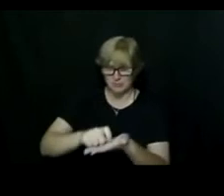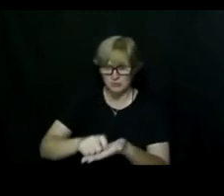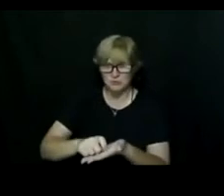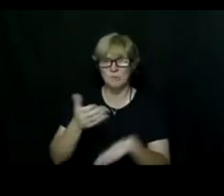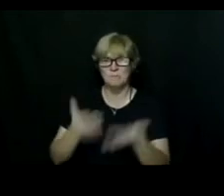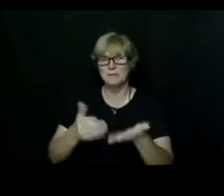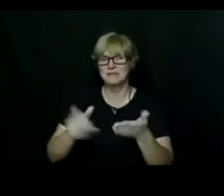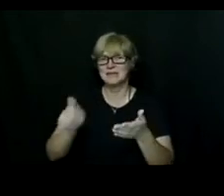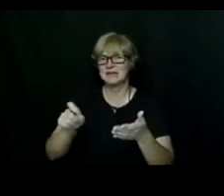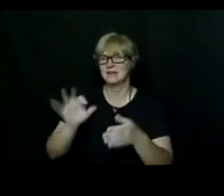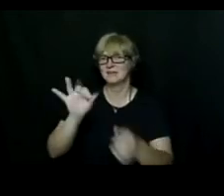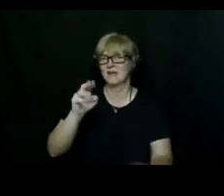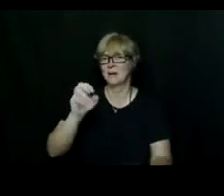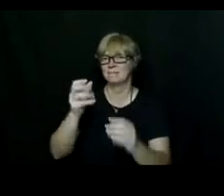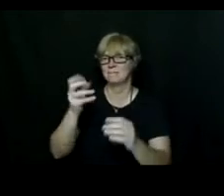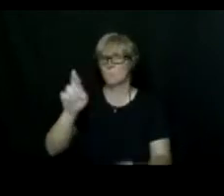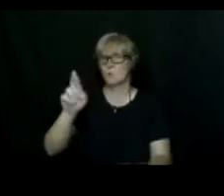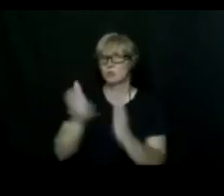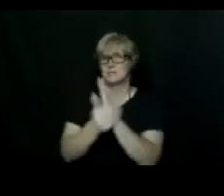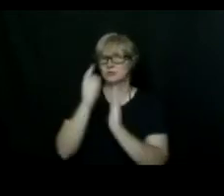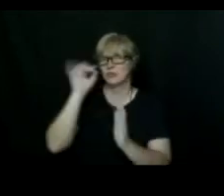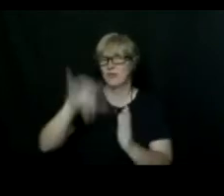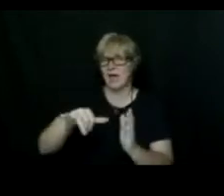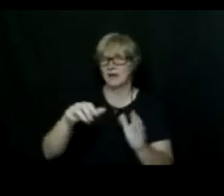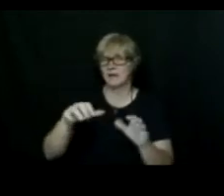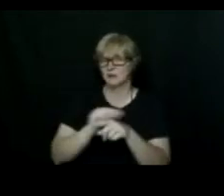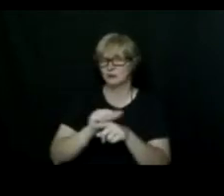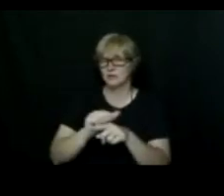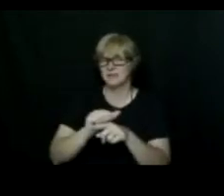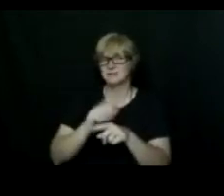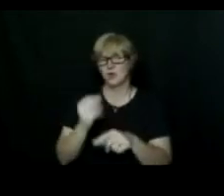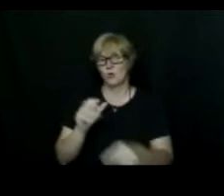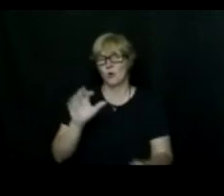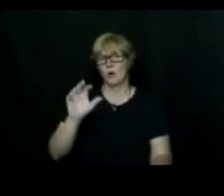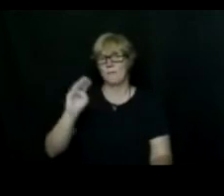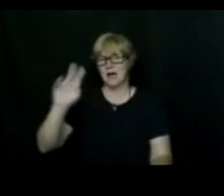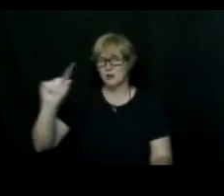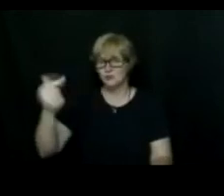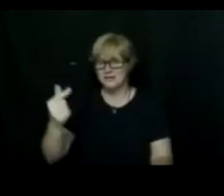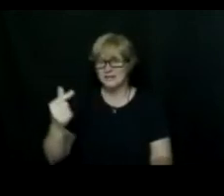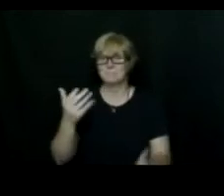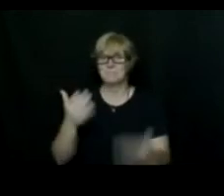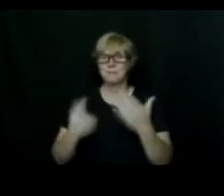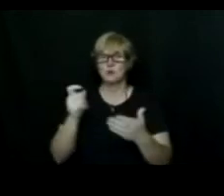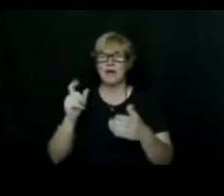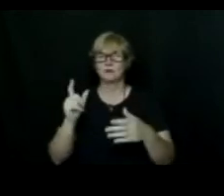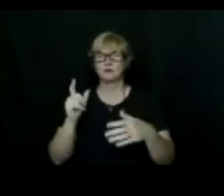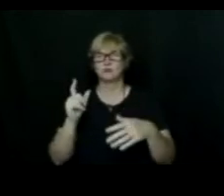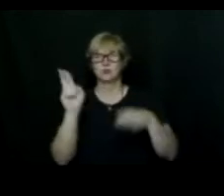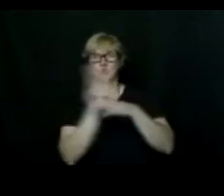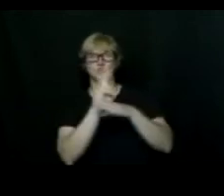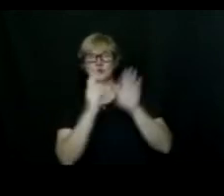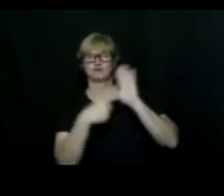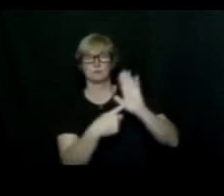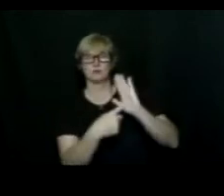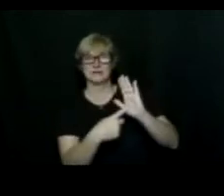fine motor skills for this. And it's very possible that finger monitoring is something where you have to call upon a representation.